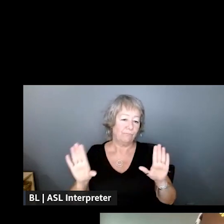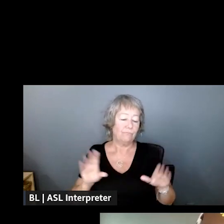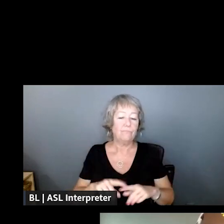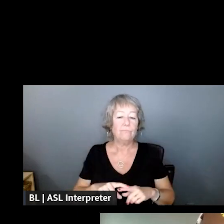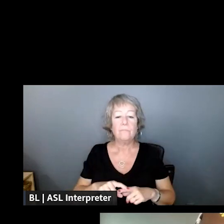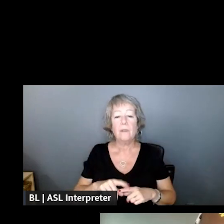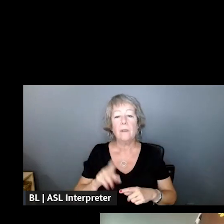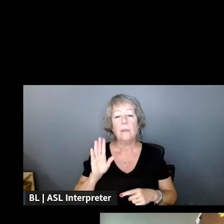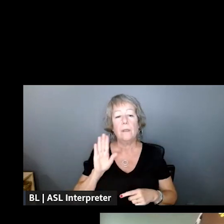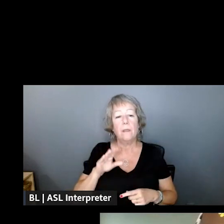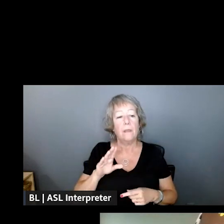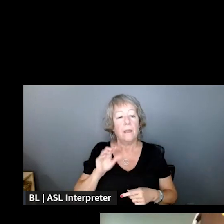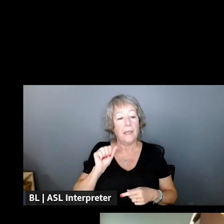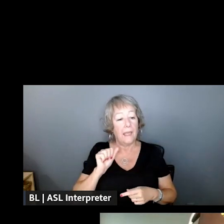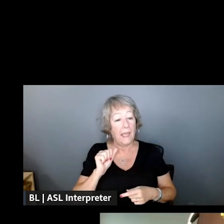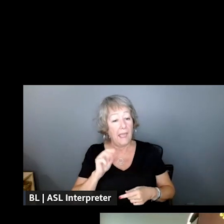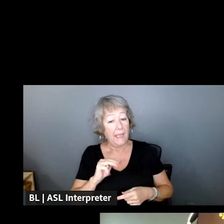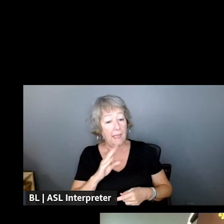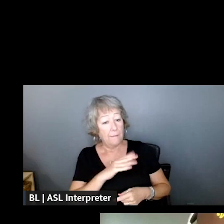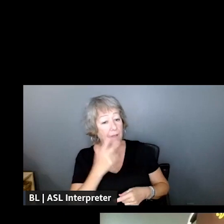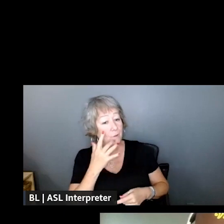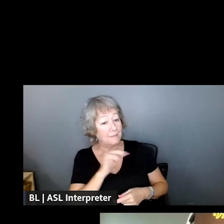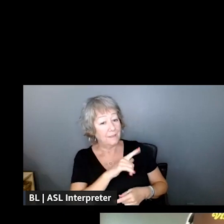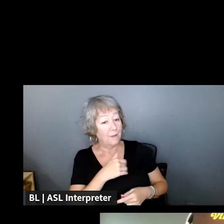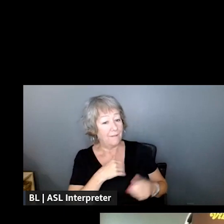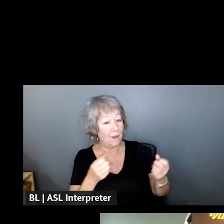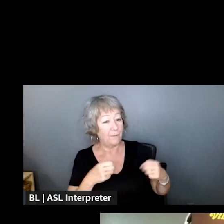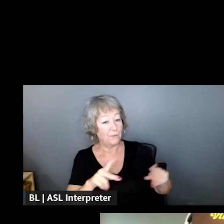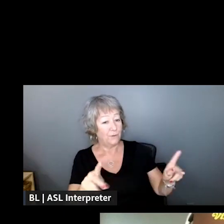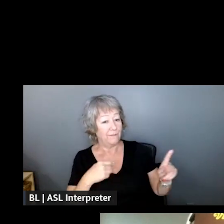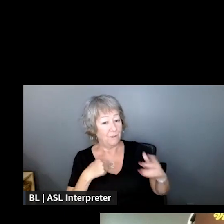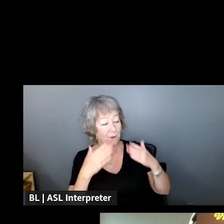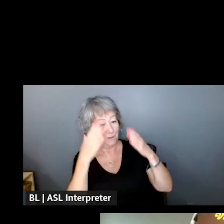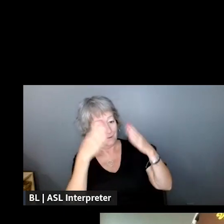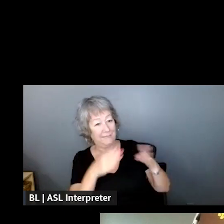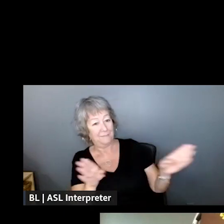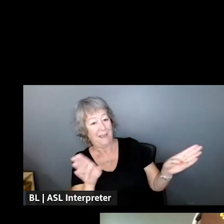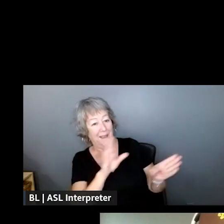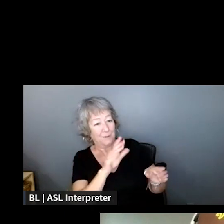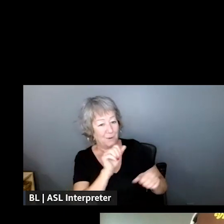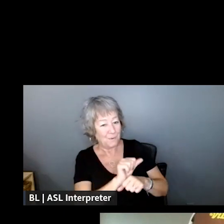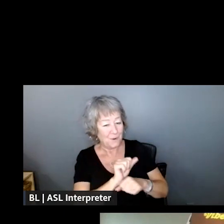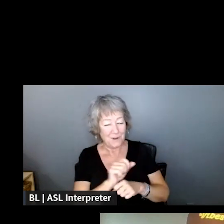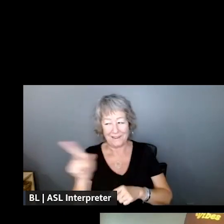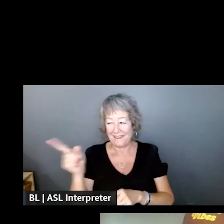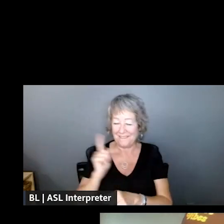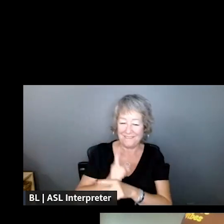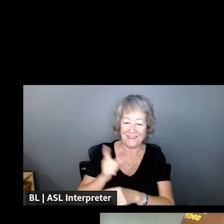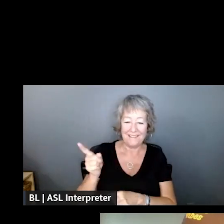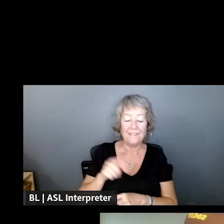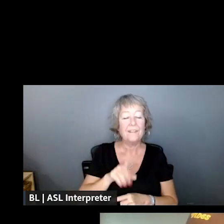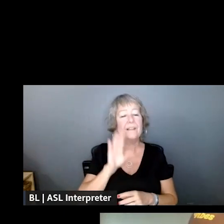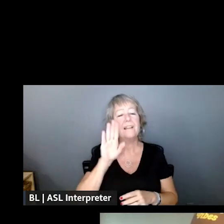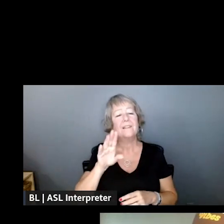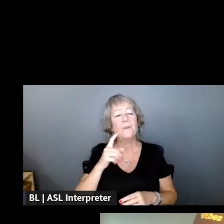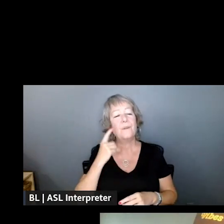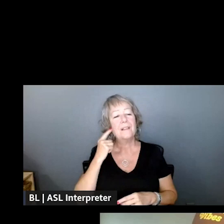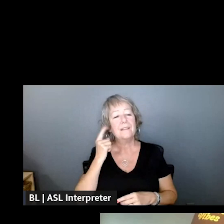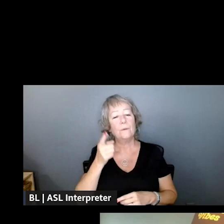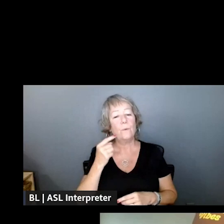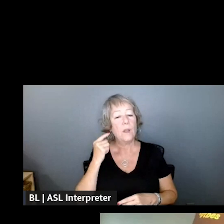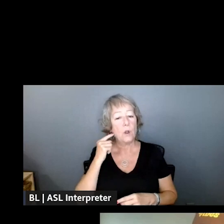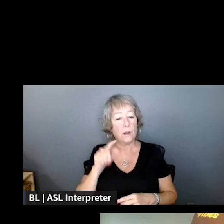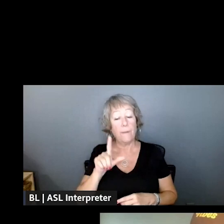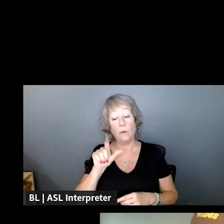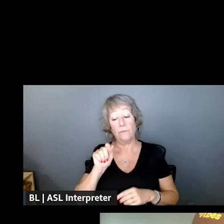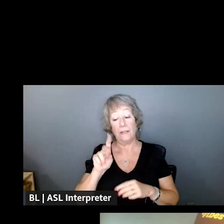sounds like you have an opportunity if you want to take some of your software expand my development horizons. Skills. Yeah. So let's talk. We set the stage with Lake